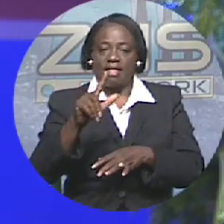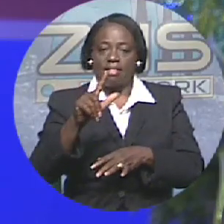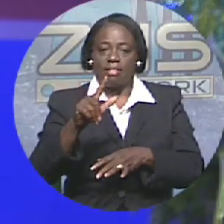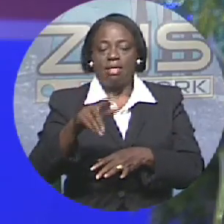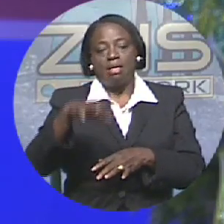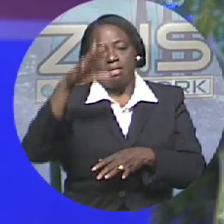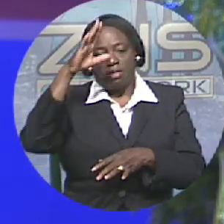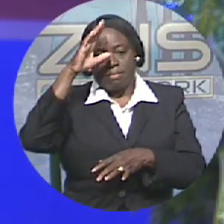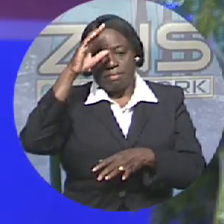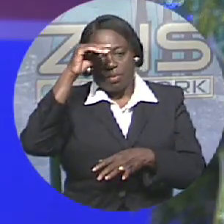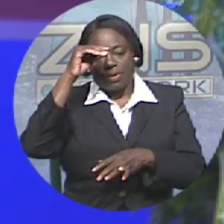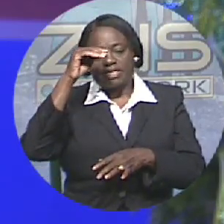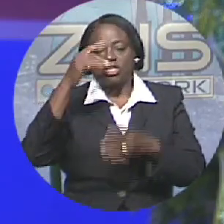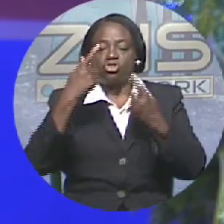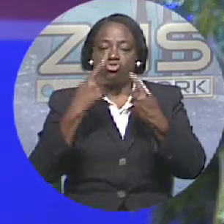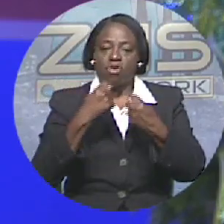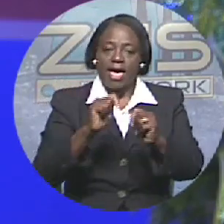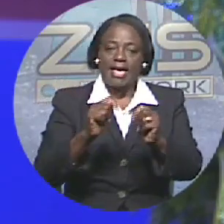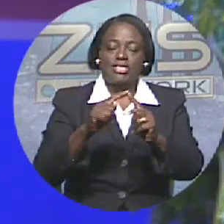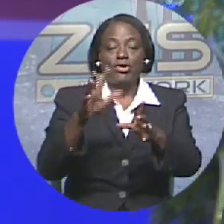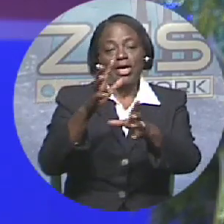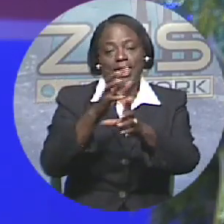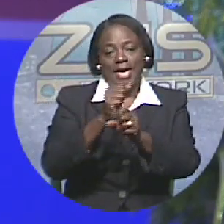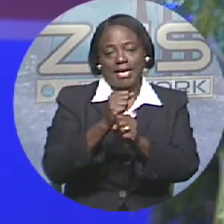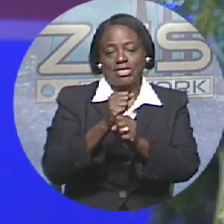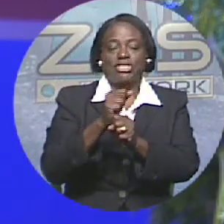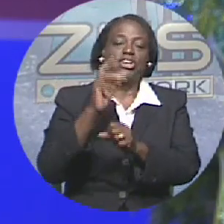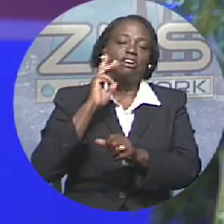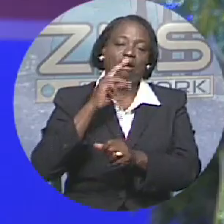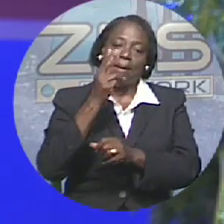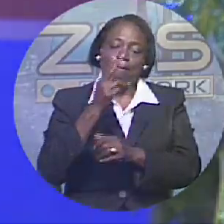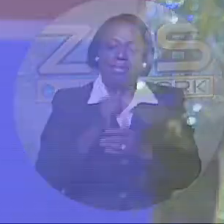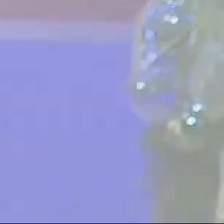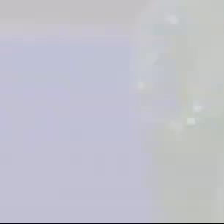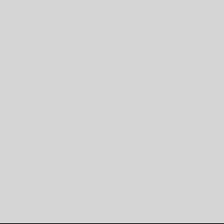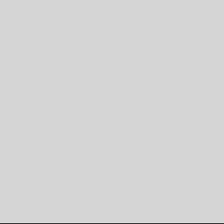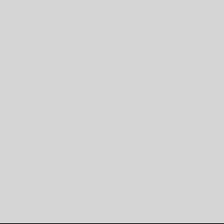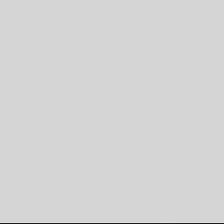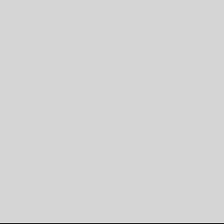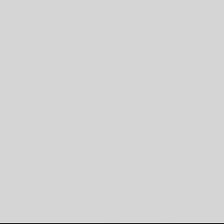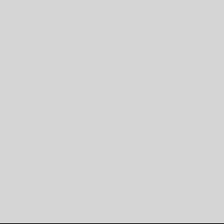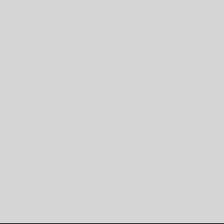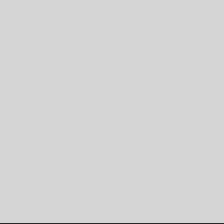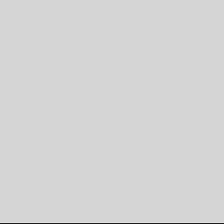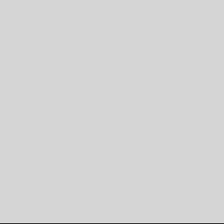how they did last week and what they're going to do this week.